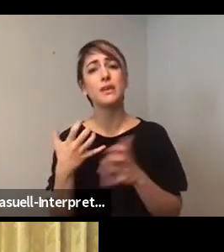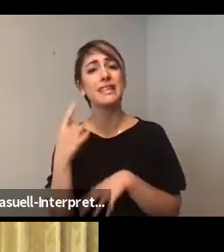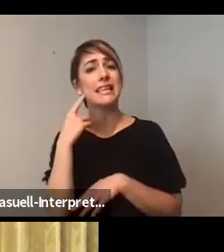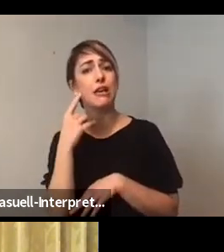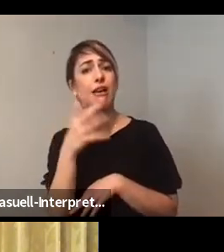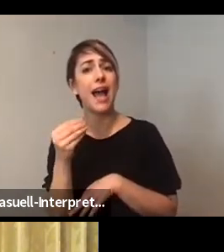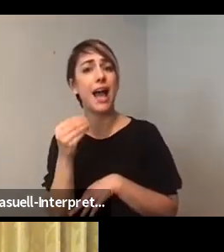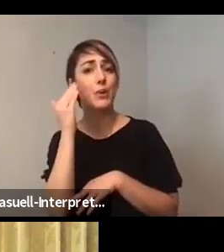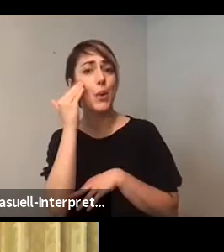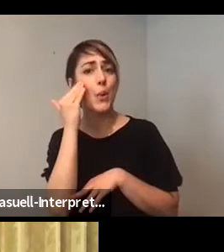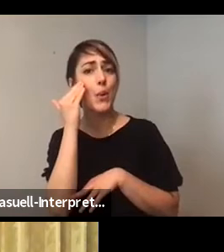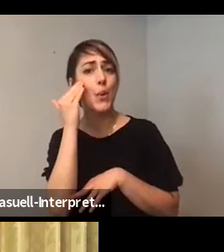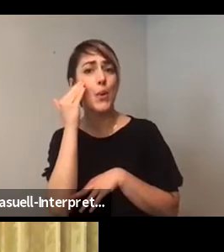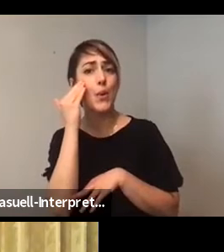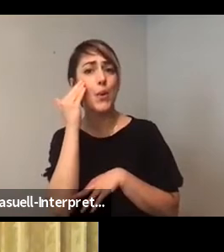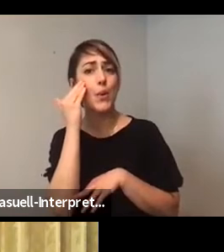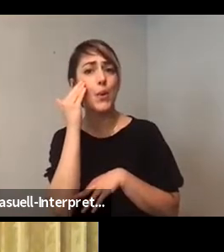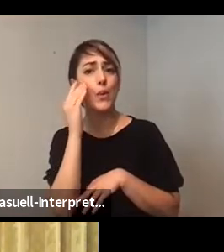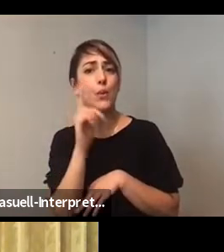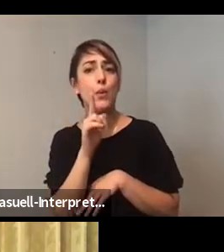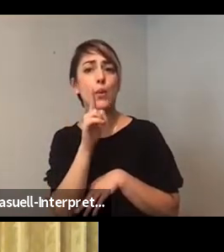who are the people that will talk